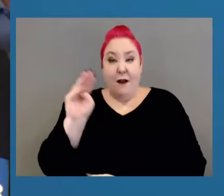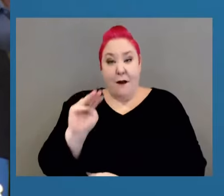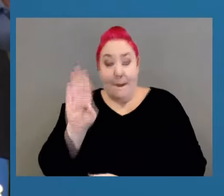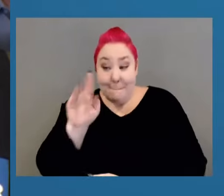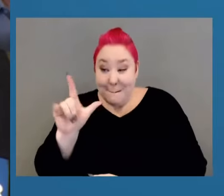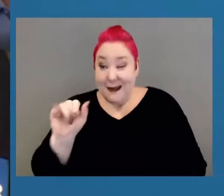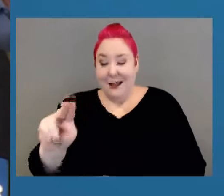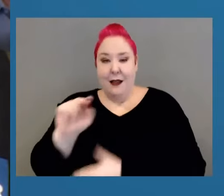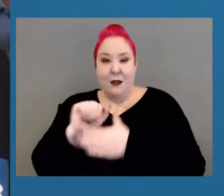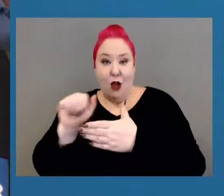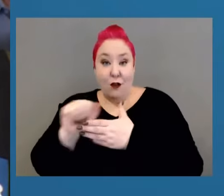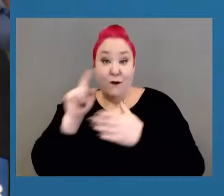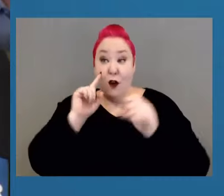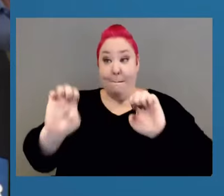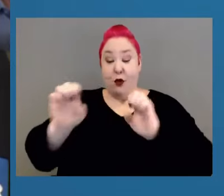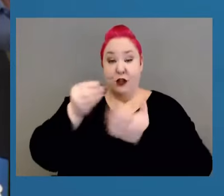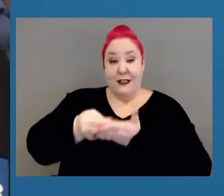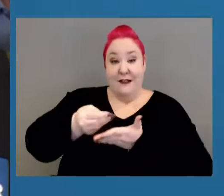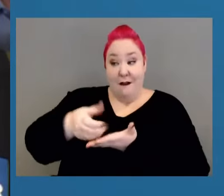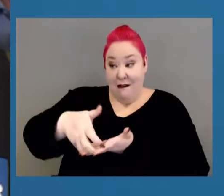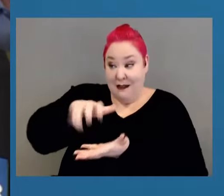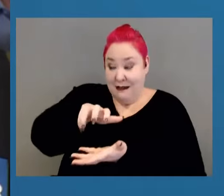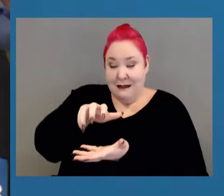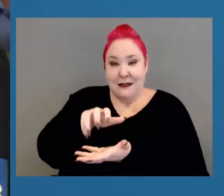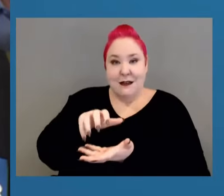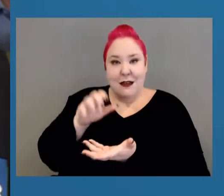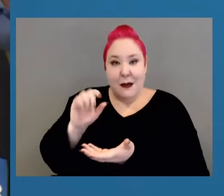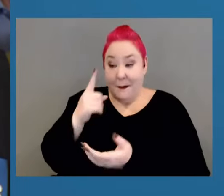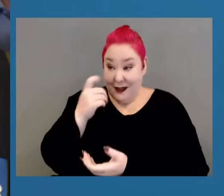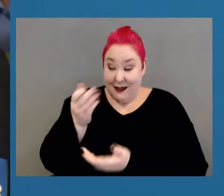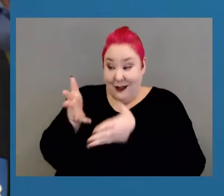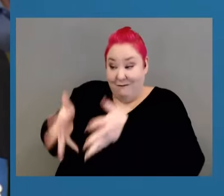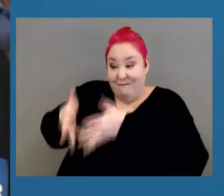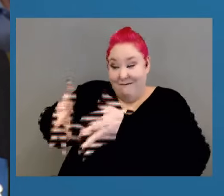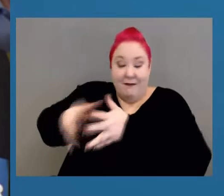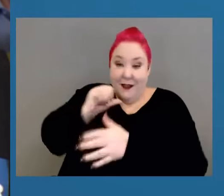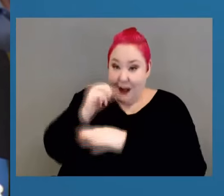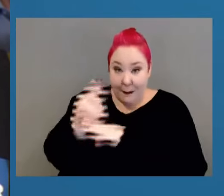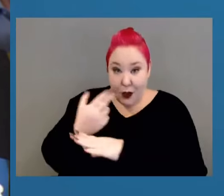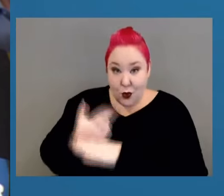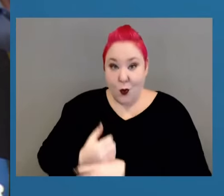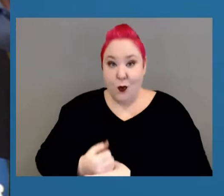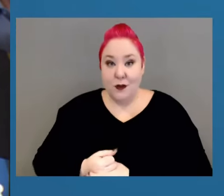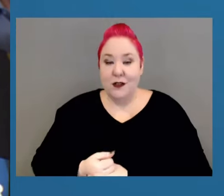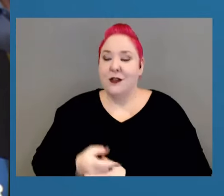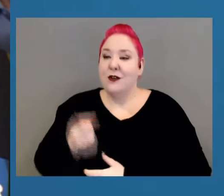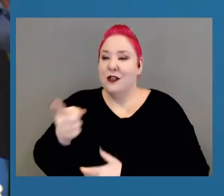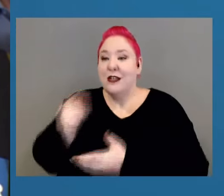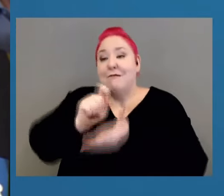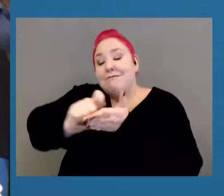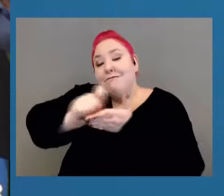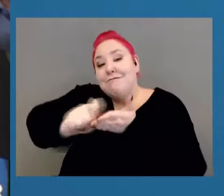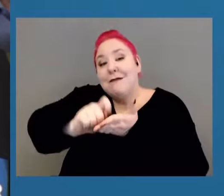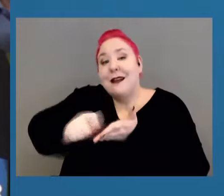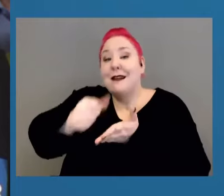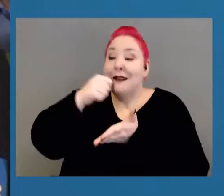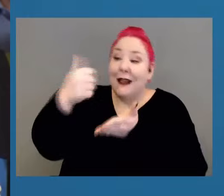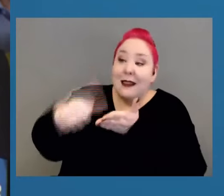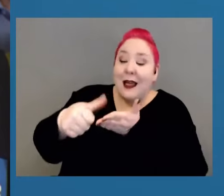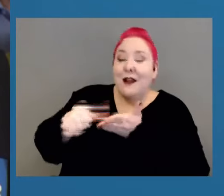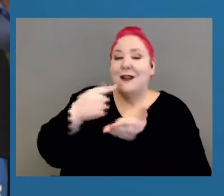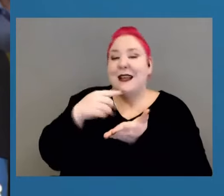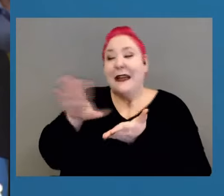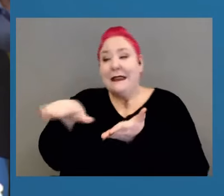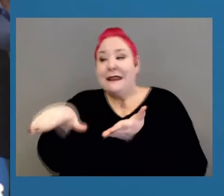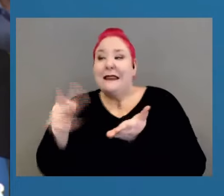funds. They're sitting right there, not being used. So he wrote a real nice letter saying, you know what?